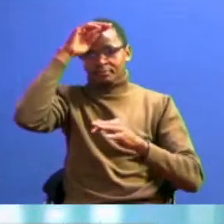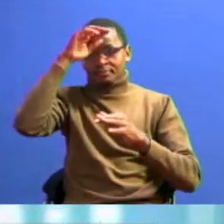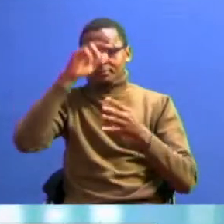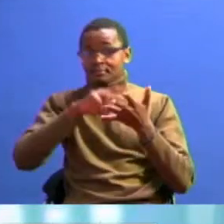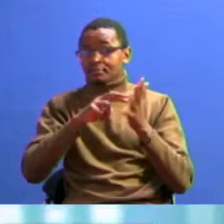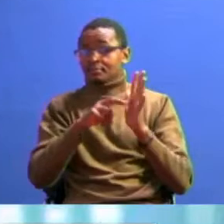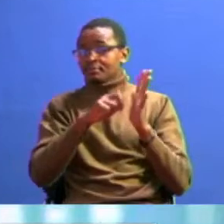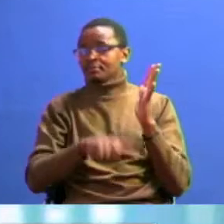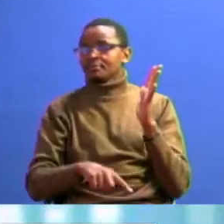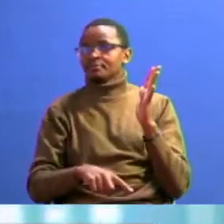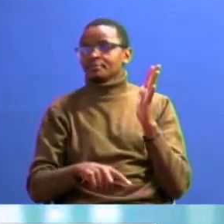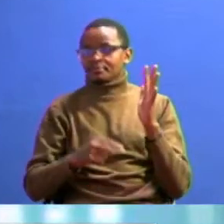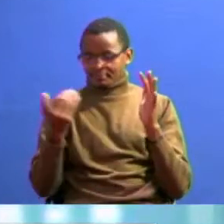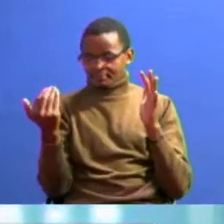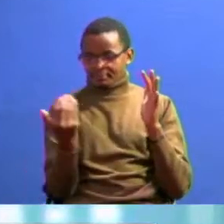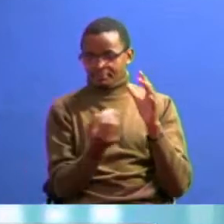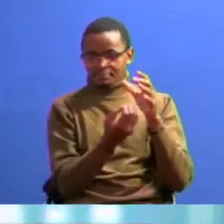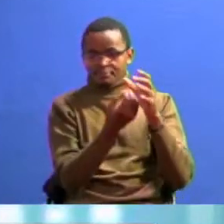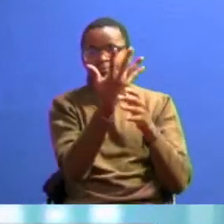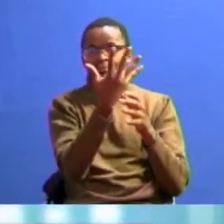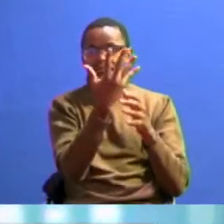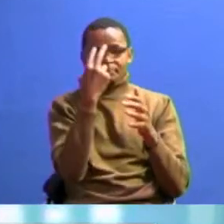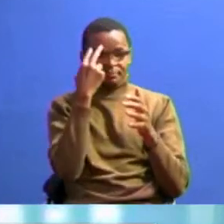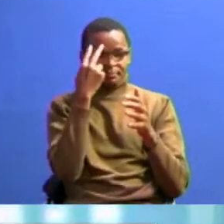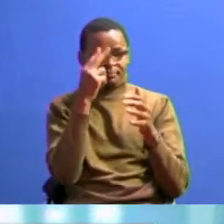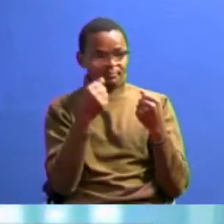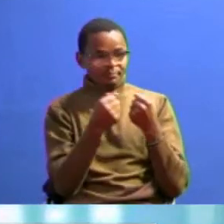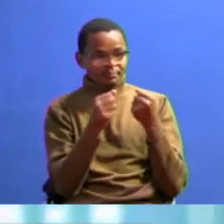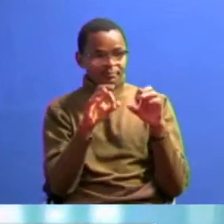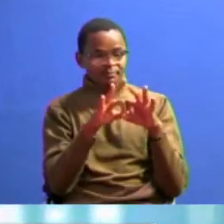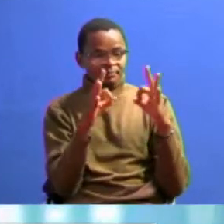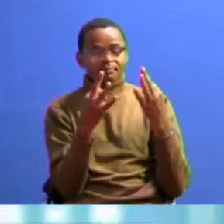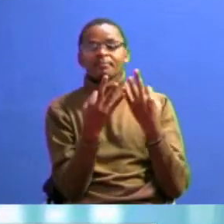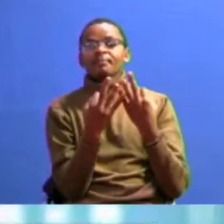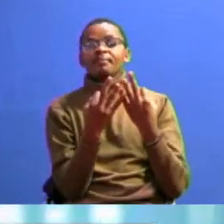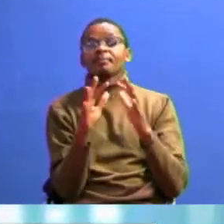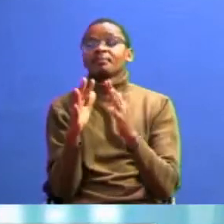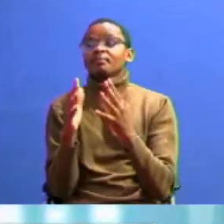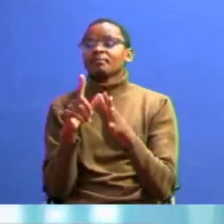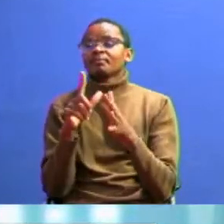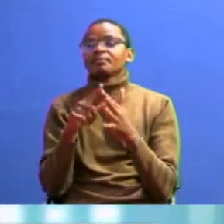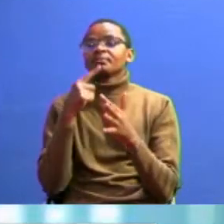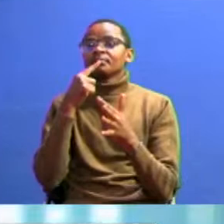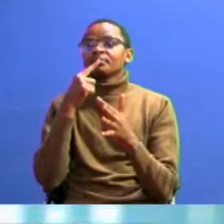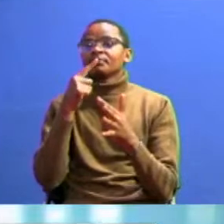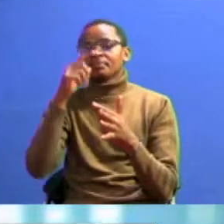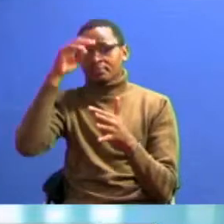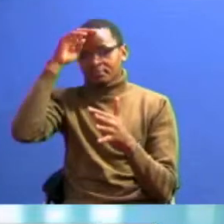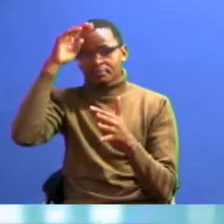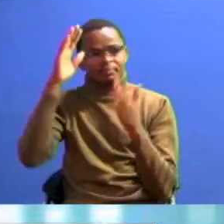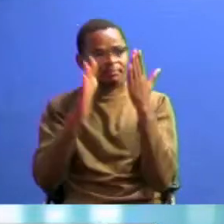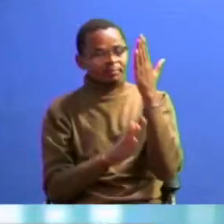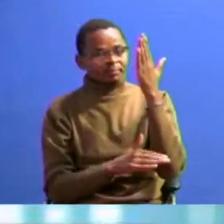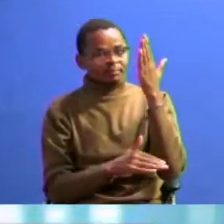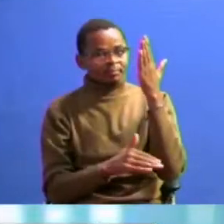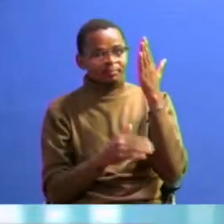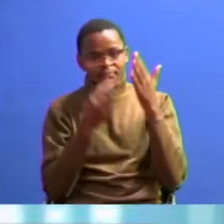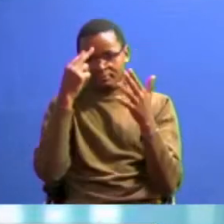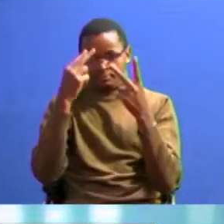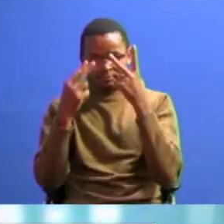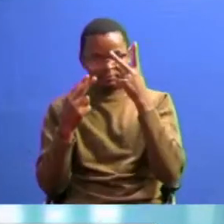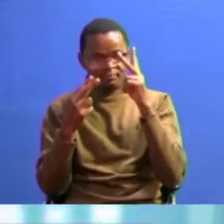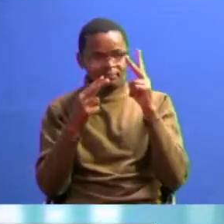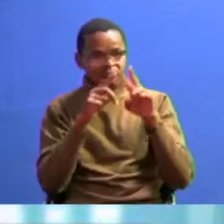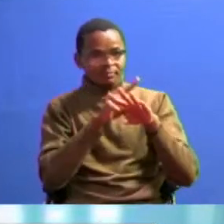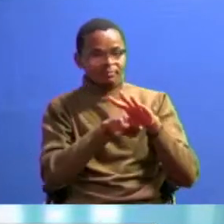means children have grown seeing that happening in their families. How then do you tell them that alcohol is bad? They watch you and they see that